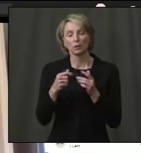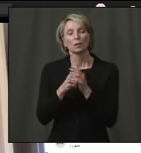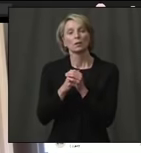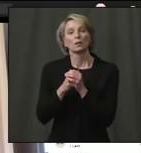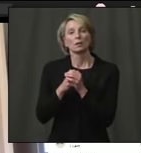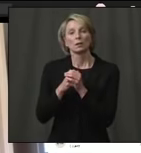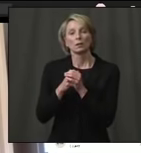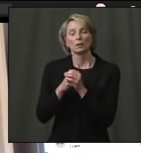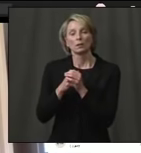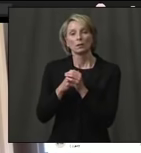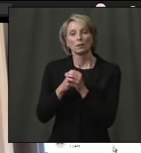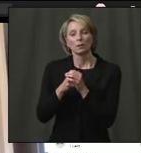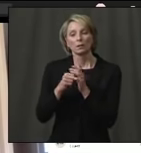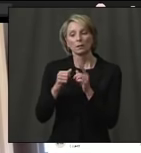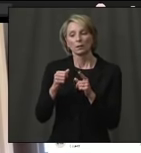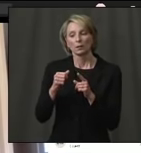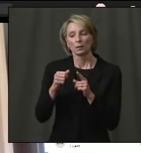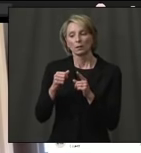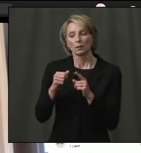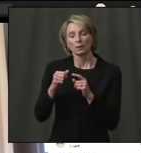Each of the